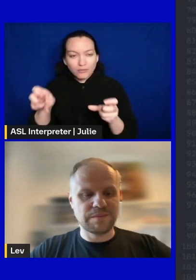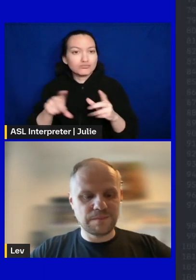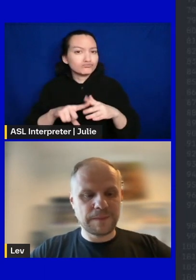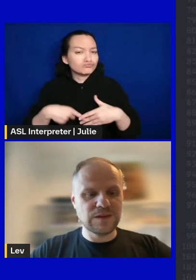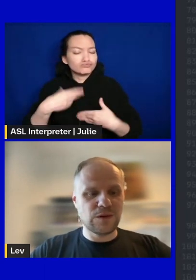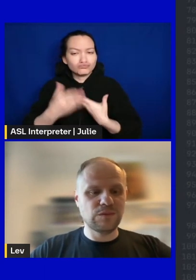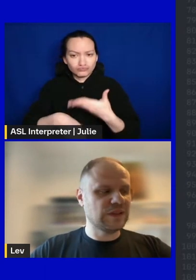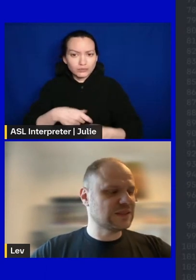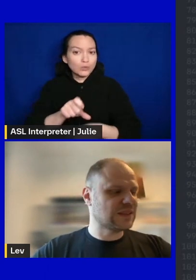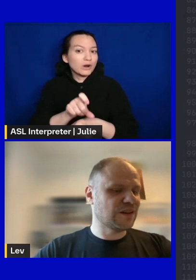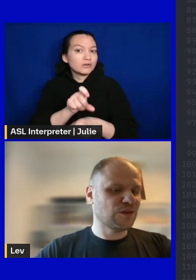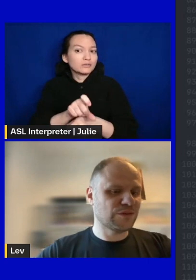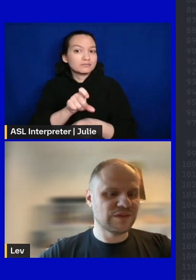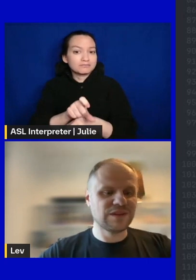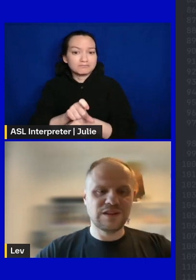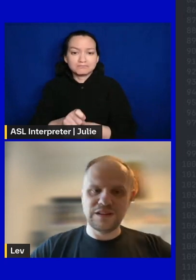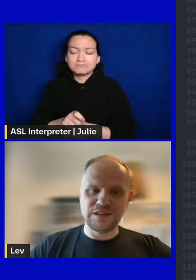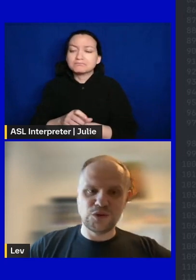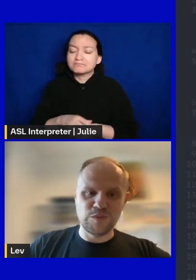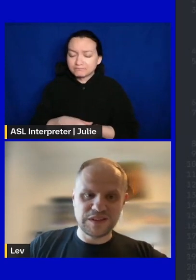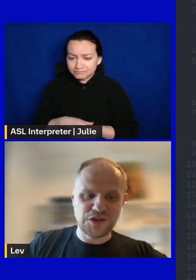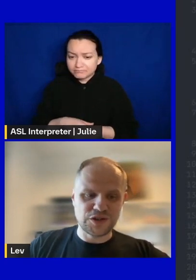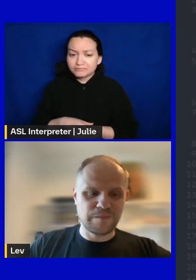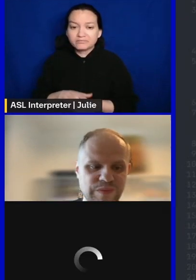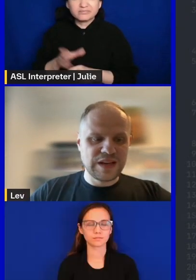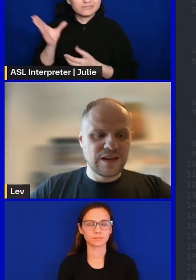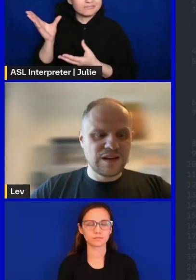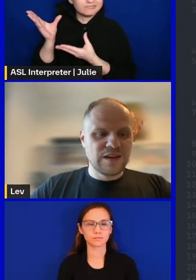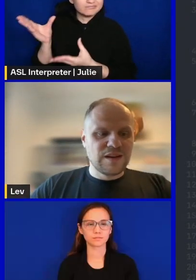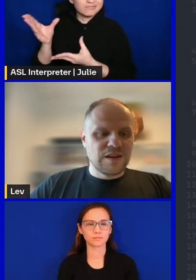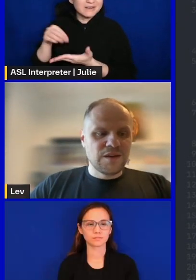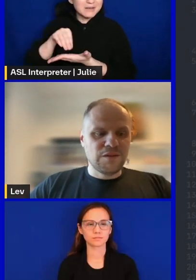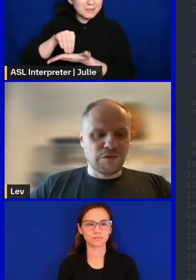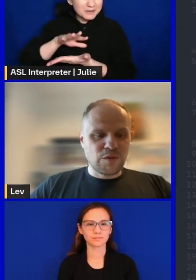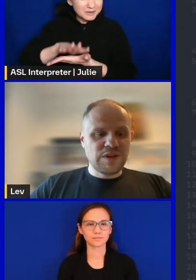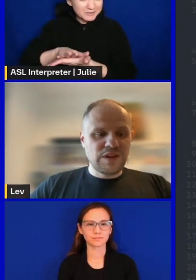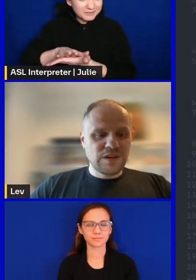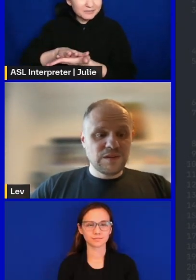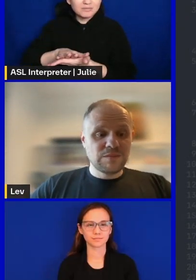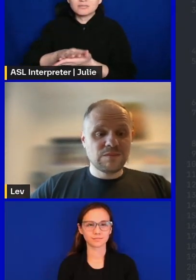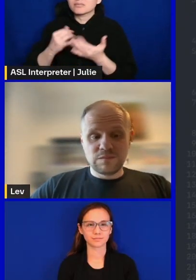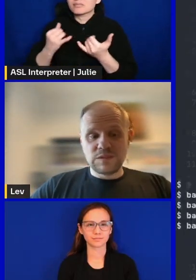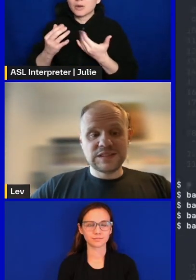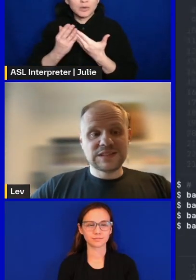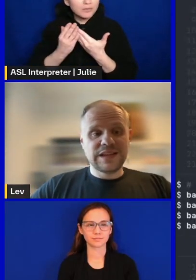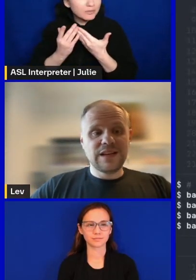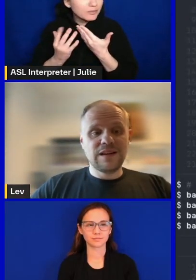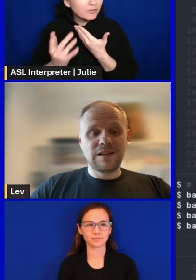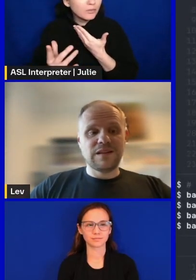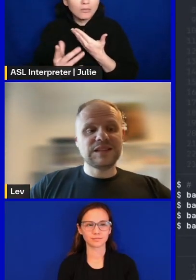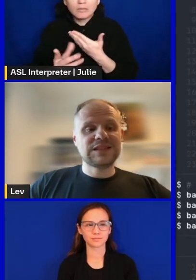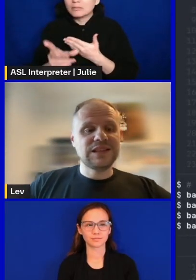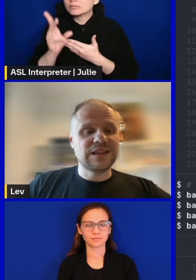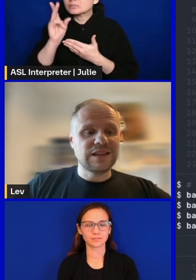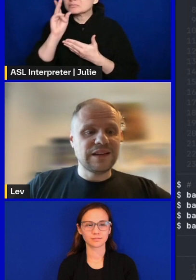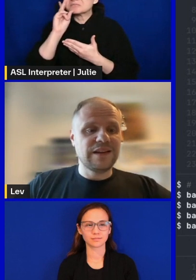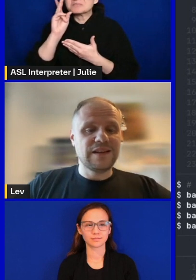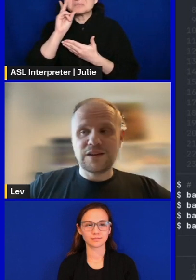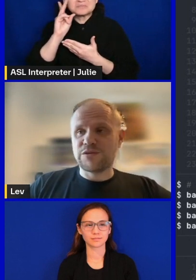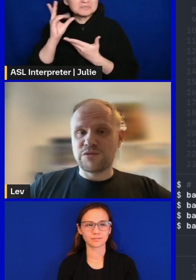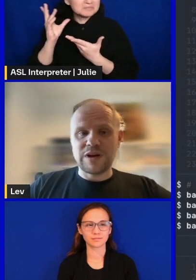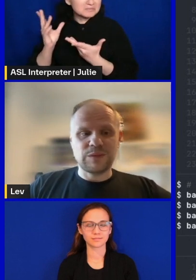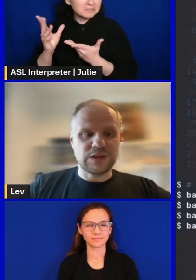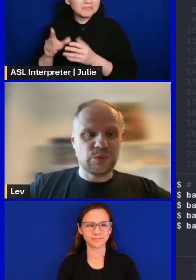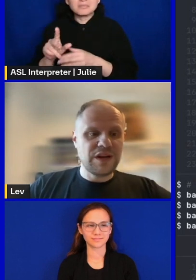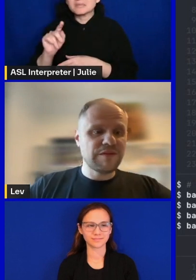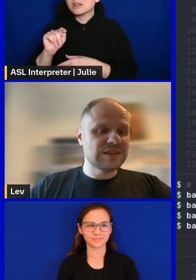them. So that's kind of the documentation. From here, let's see the